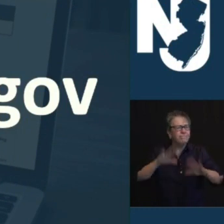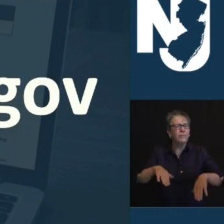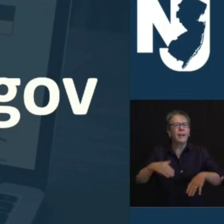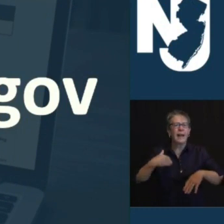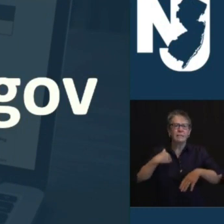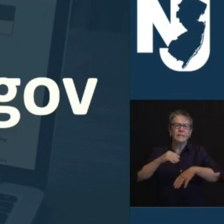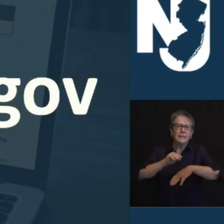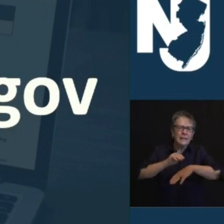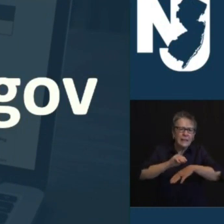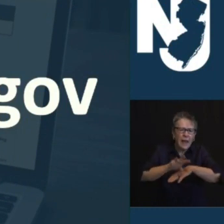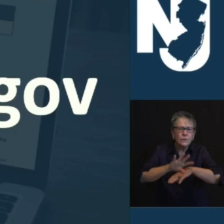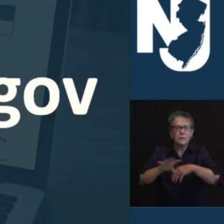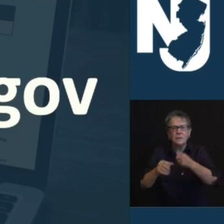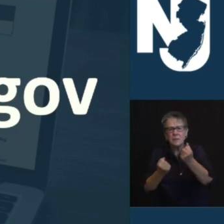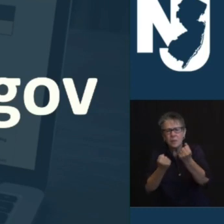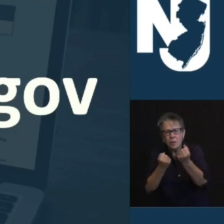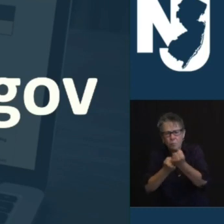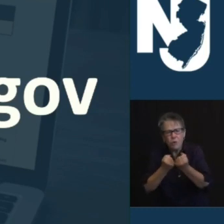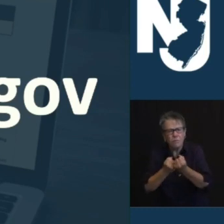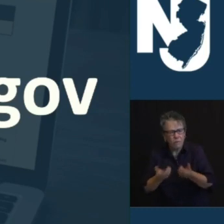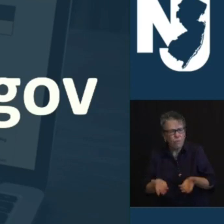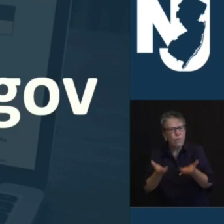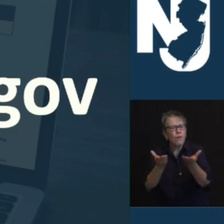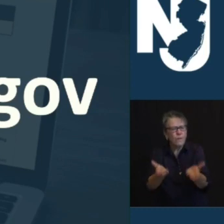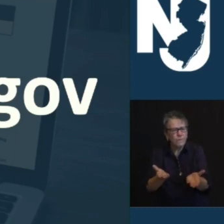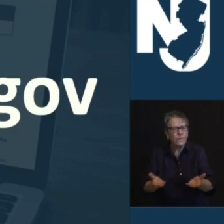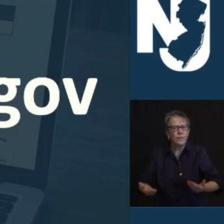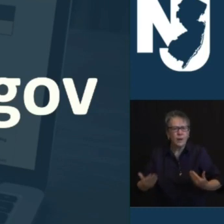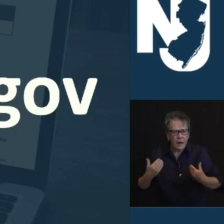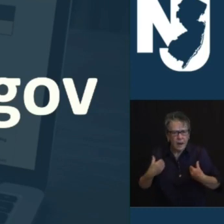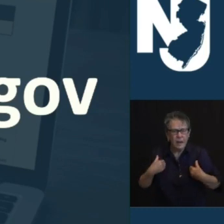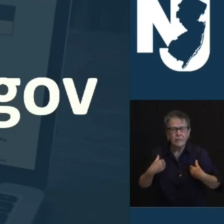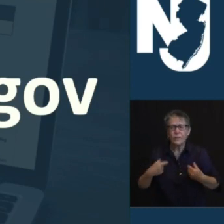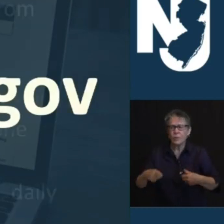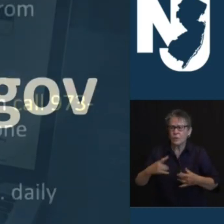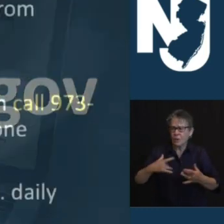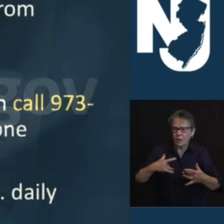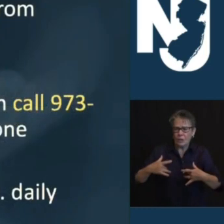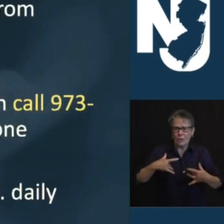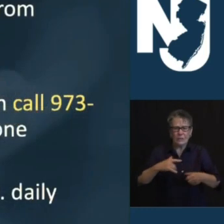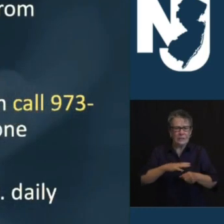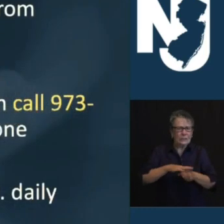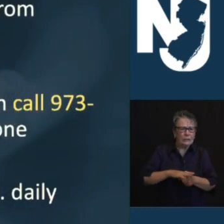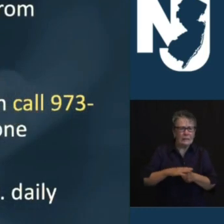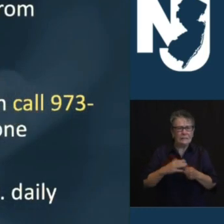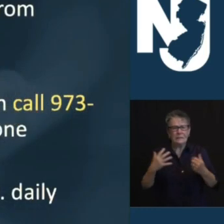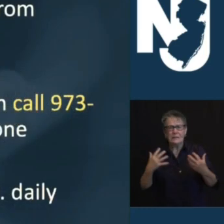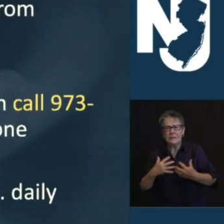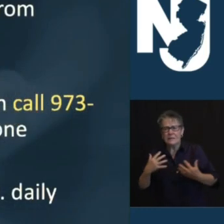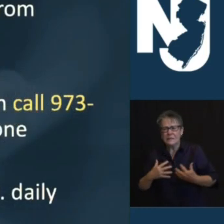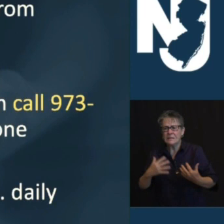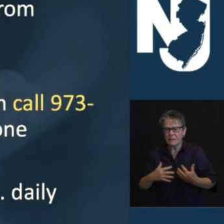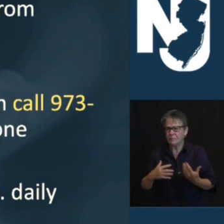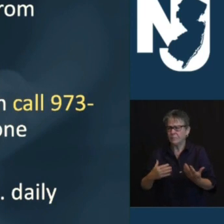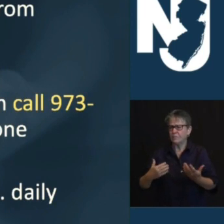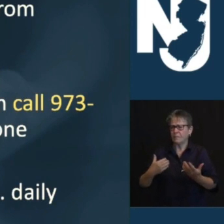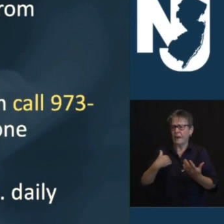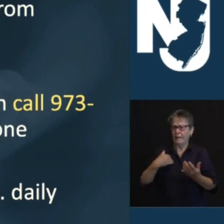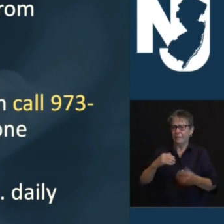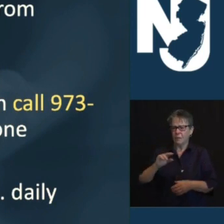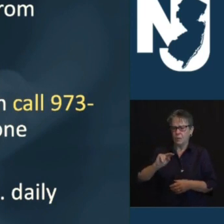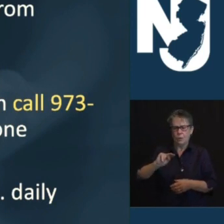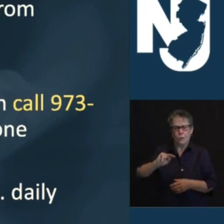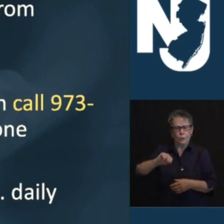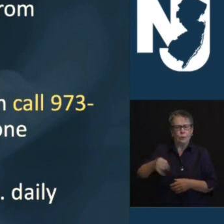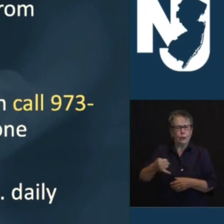of COVID-19 and all that it has done to our routines and traditions. Any New Jersey resident can call,